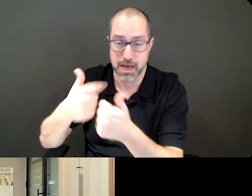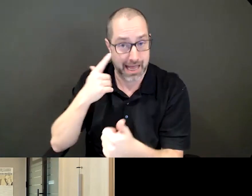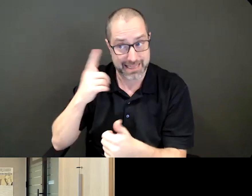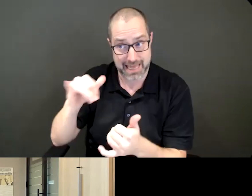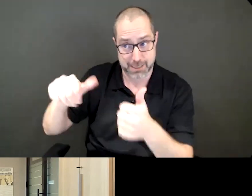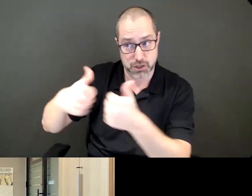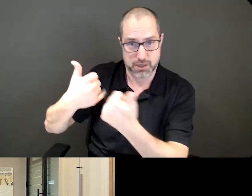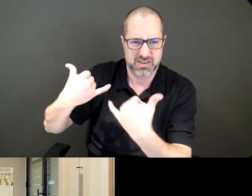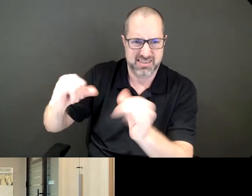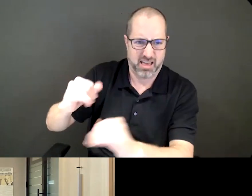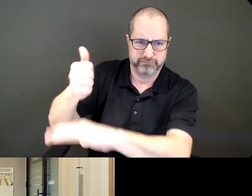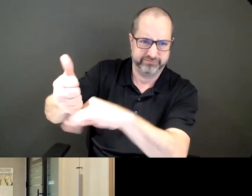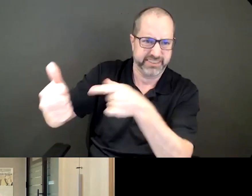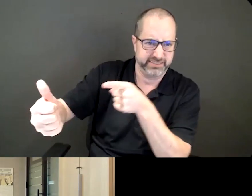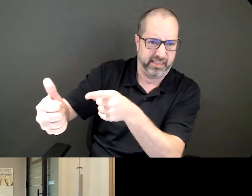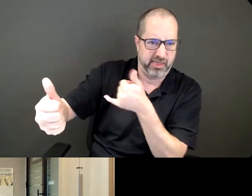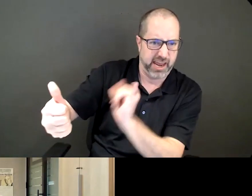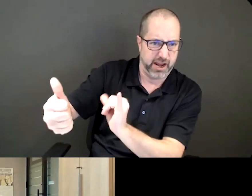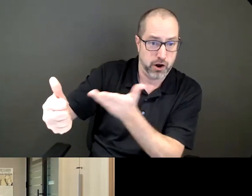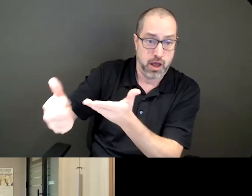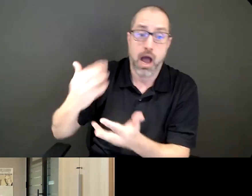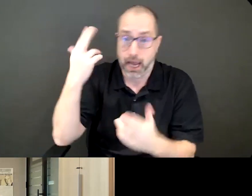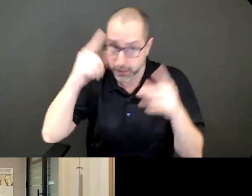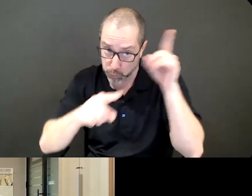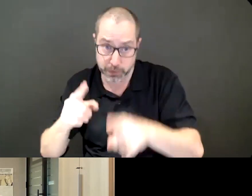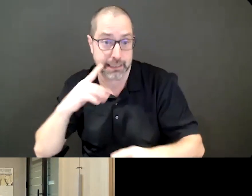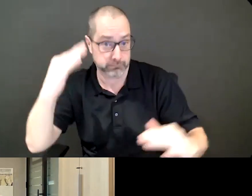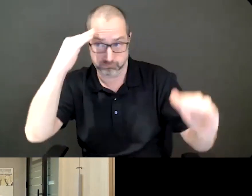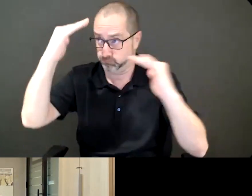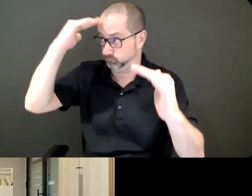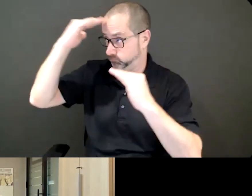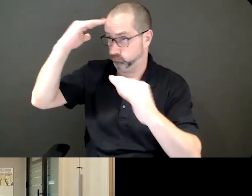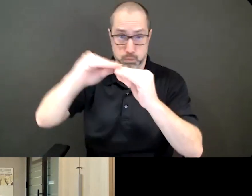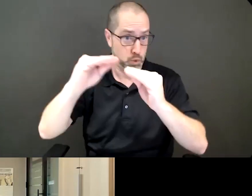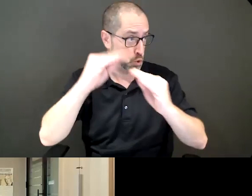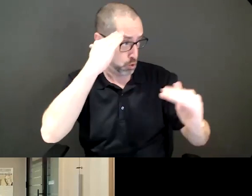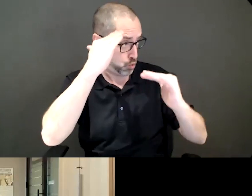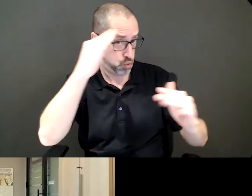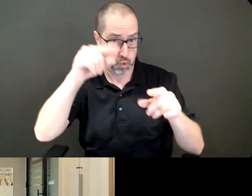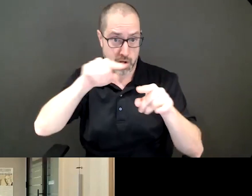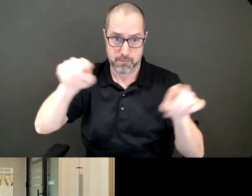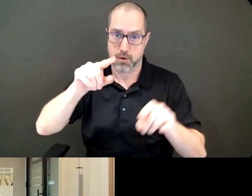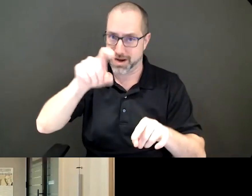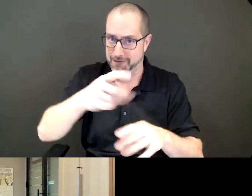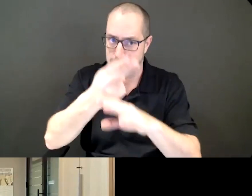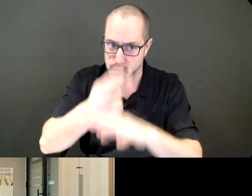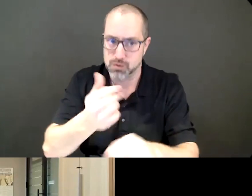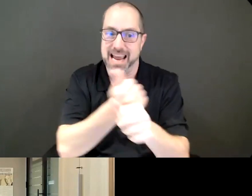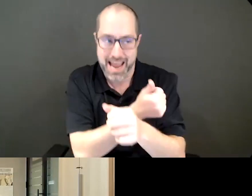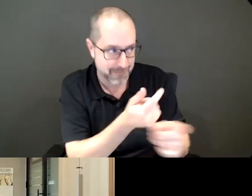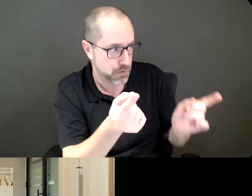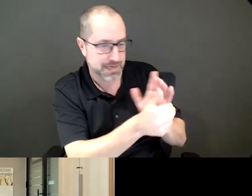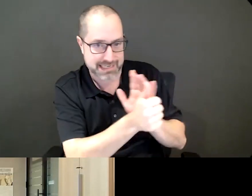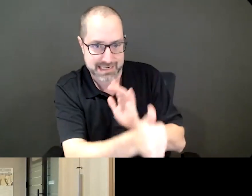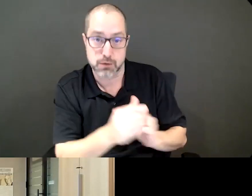with you in the assessment that there is more awareness now that we have to be able to utilize everybody's skill and bringing way more people to the table